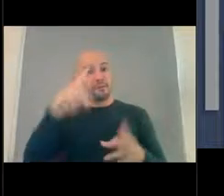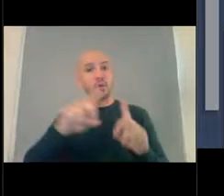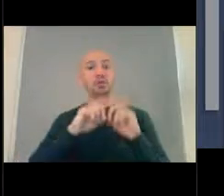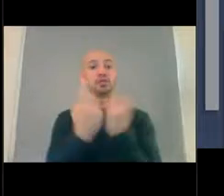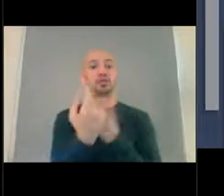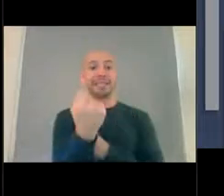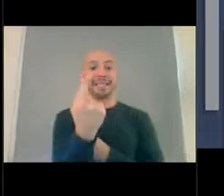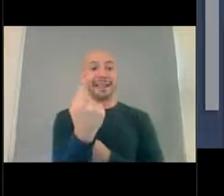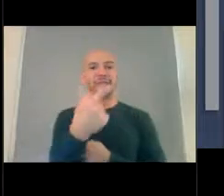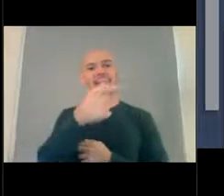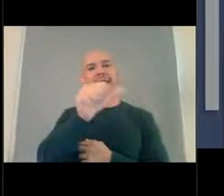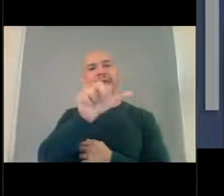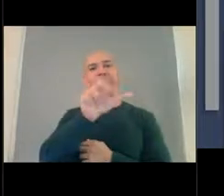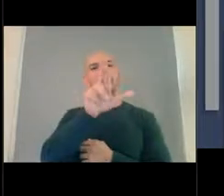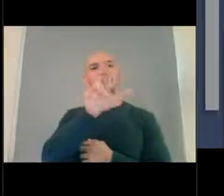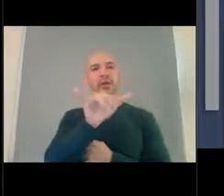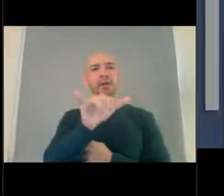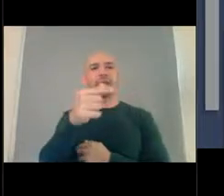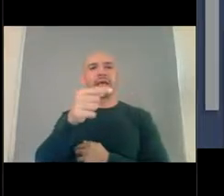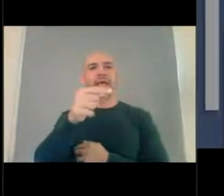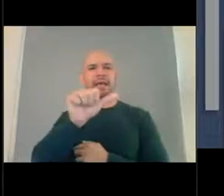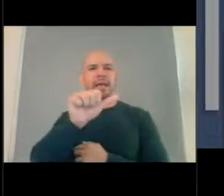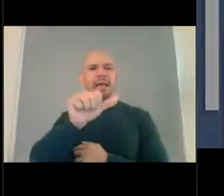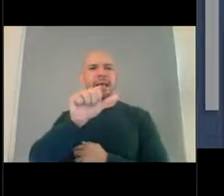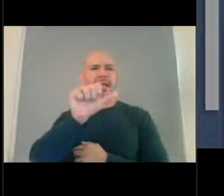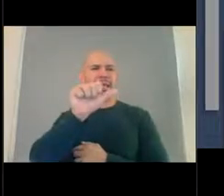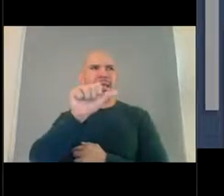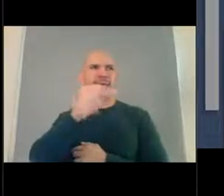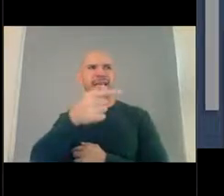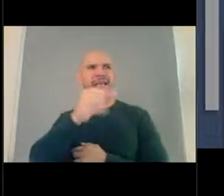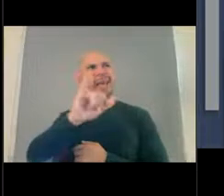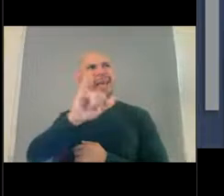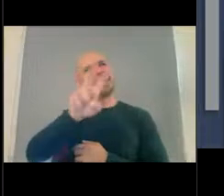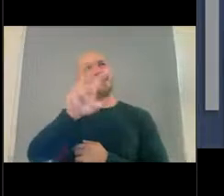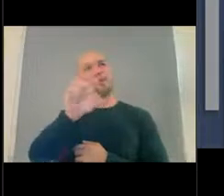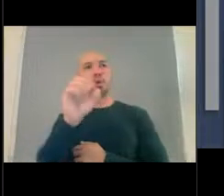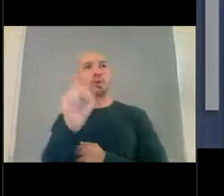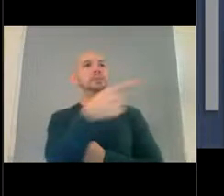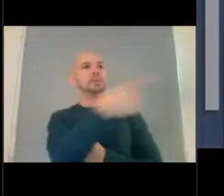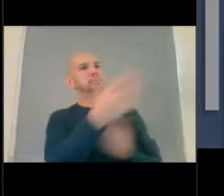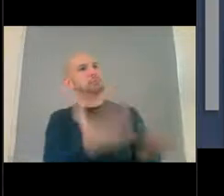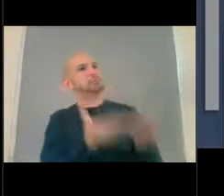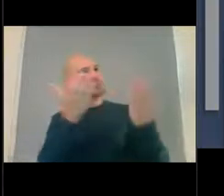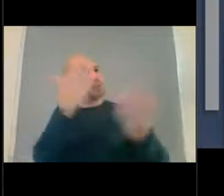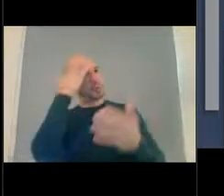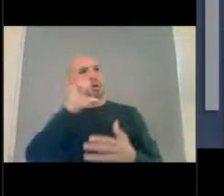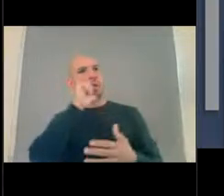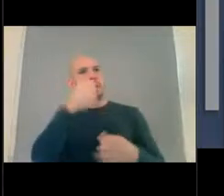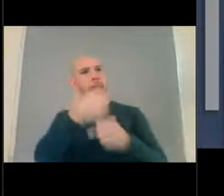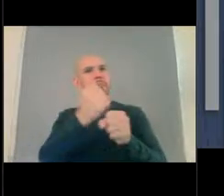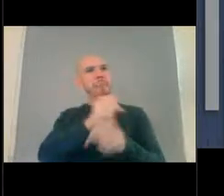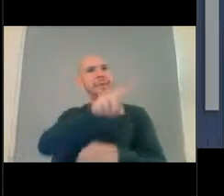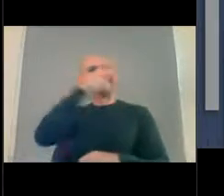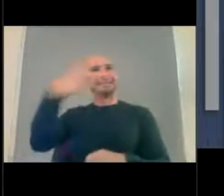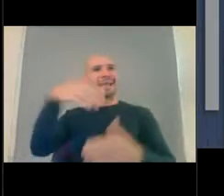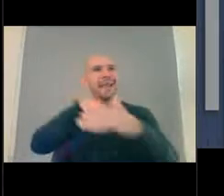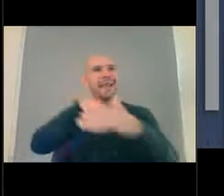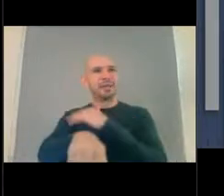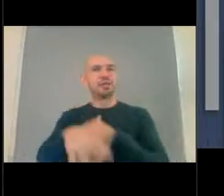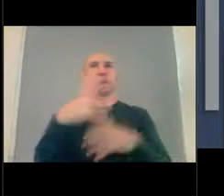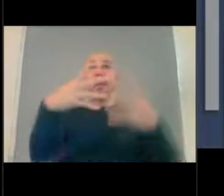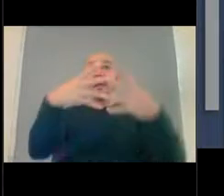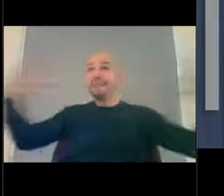approached us about creating another port of entry and he sold it in a way where instead of fences